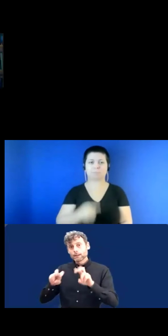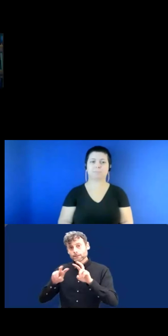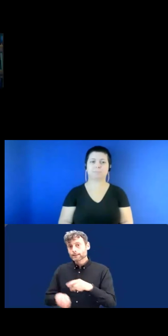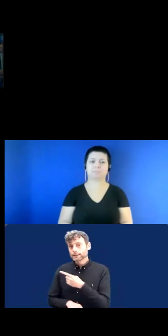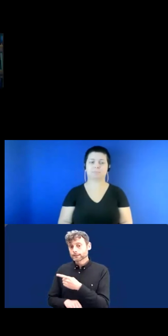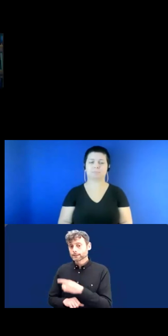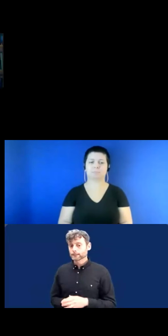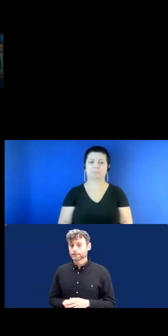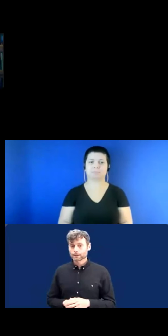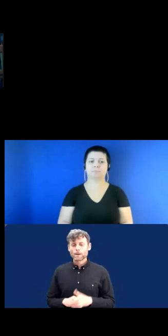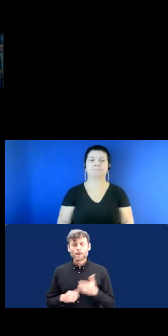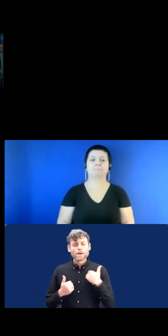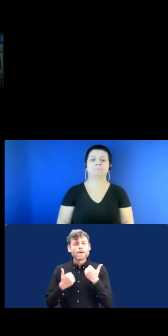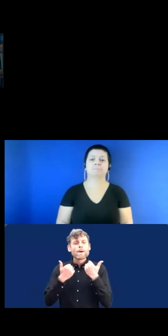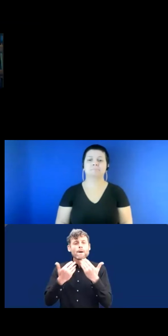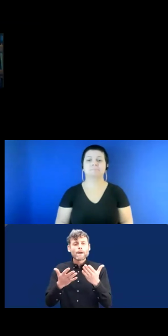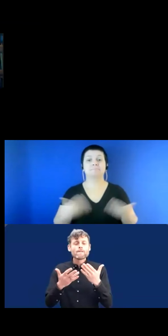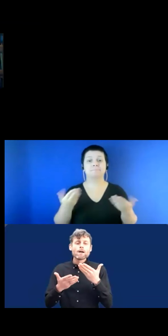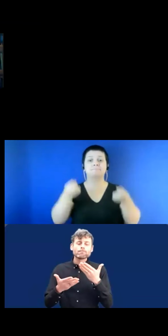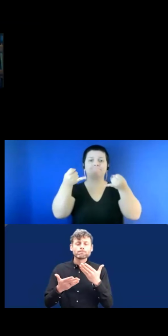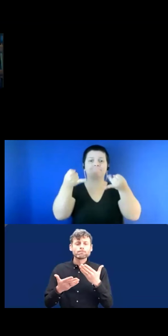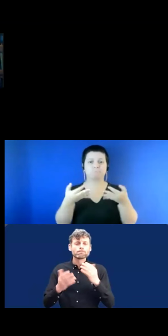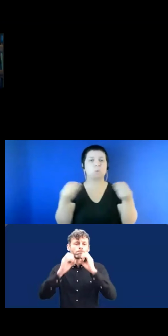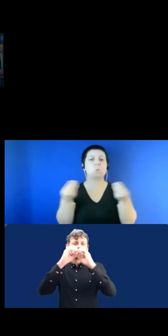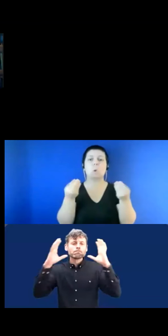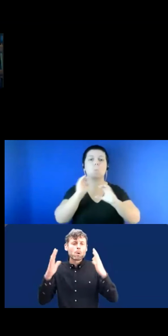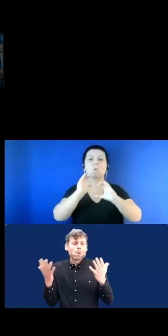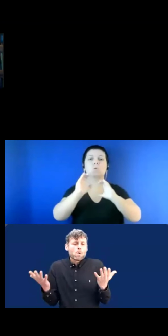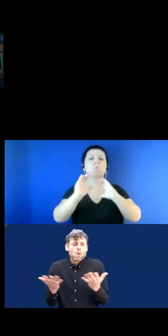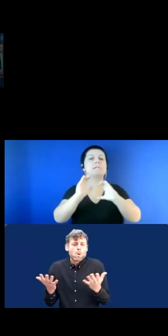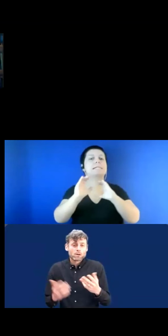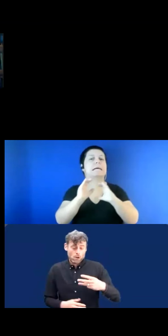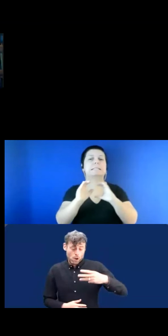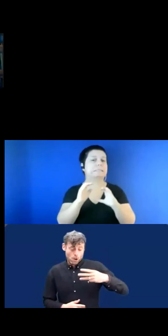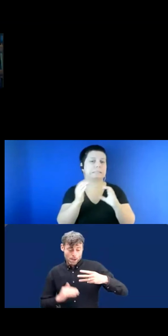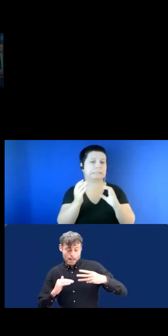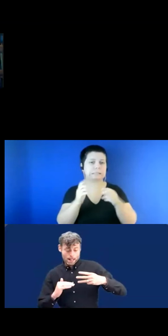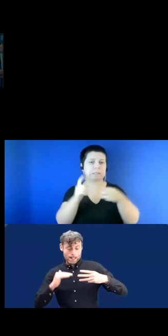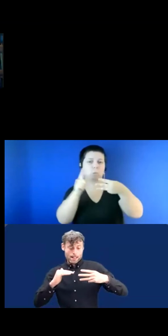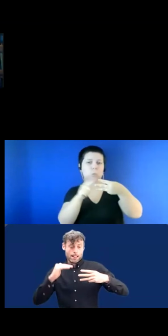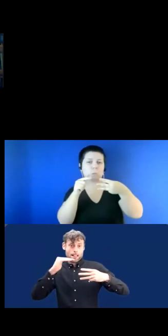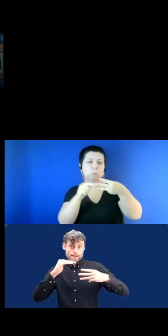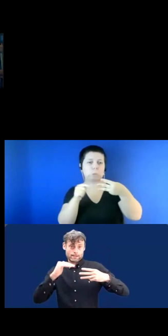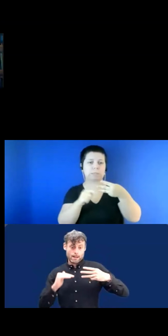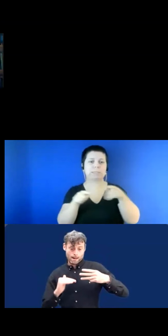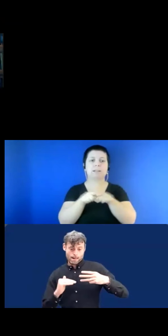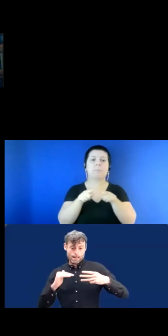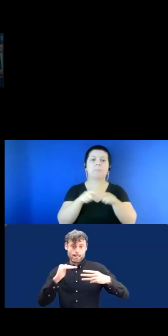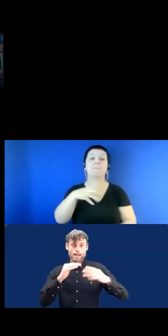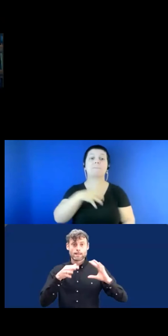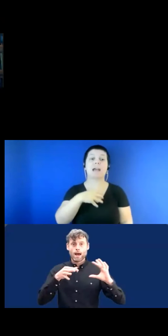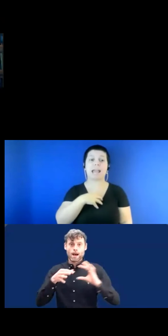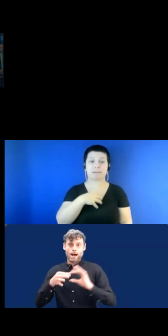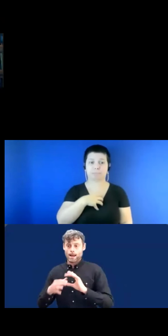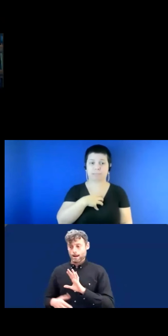I shall explain the different communication layers and the 8 behaviors studied by Woldhuis and